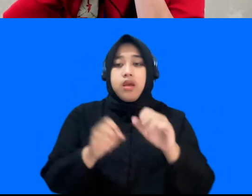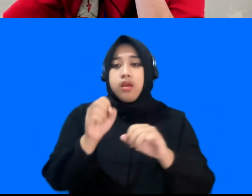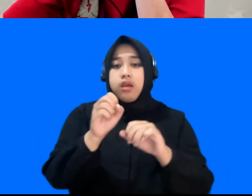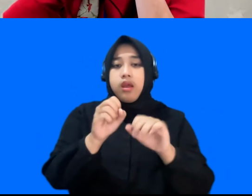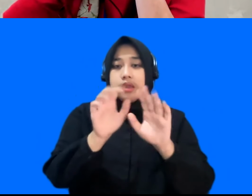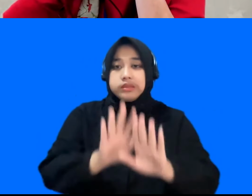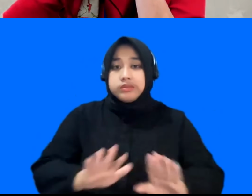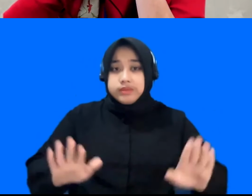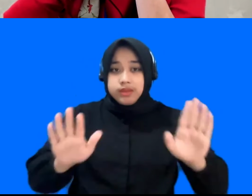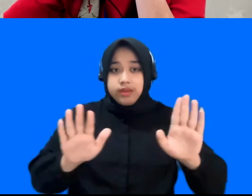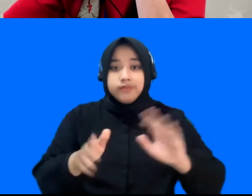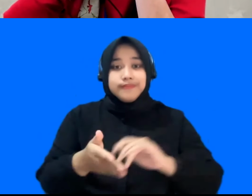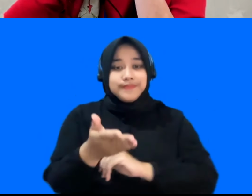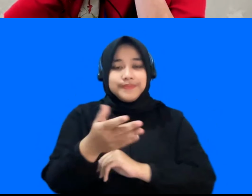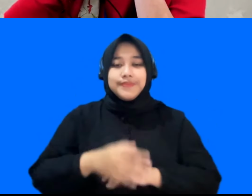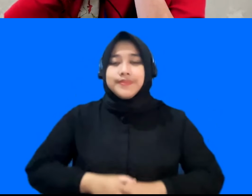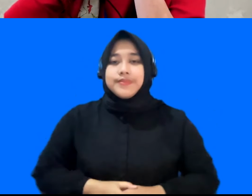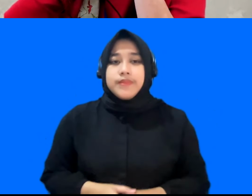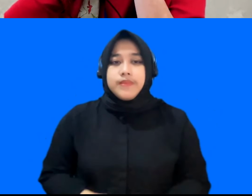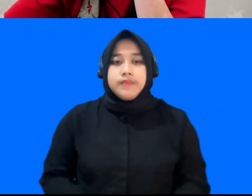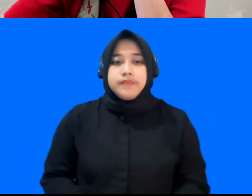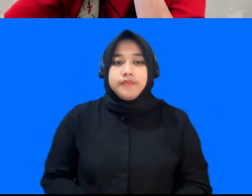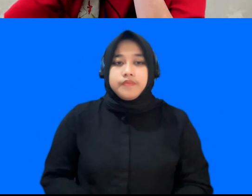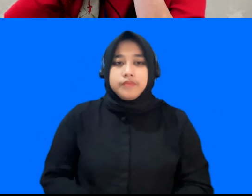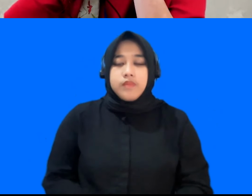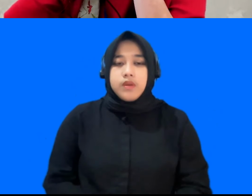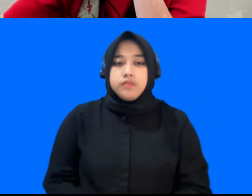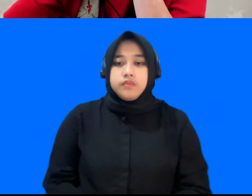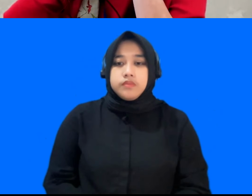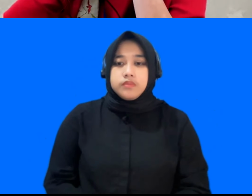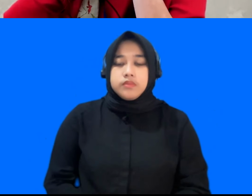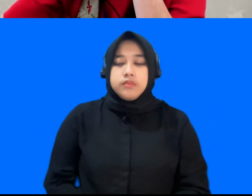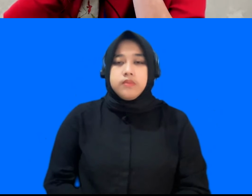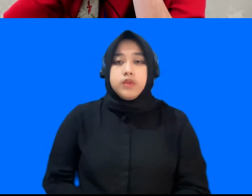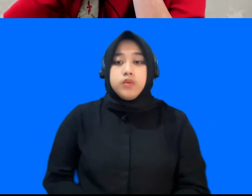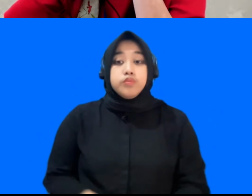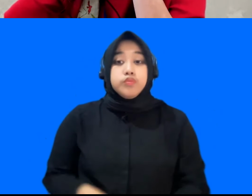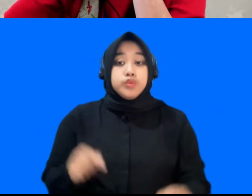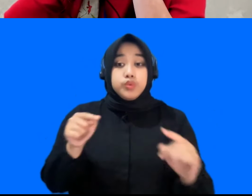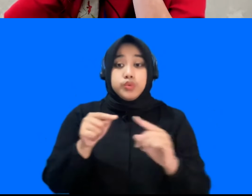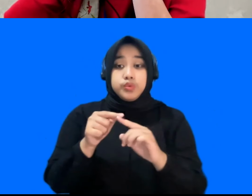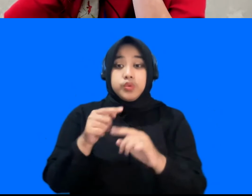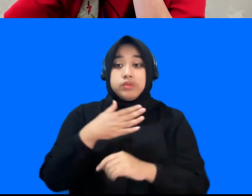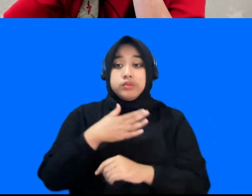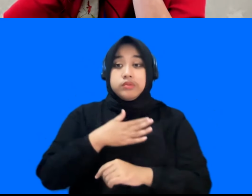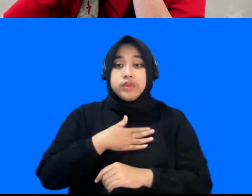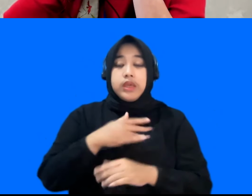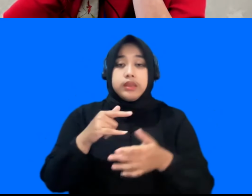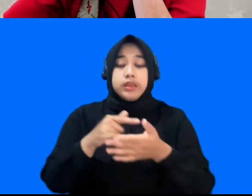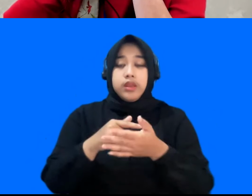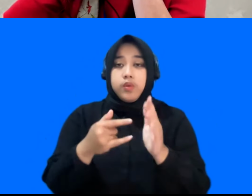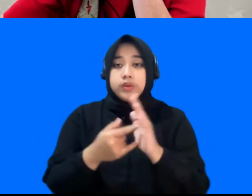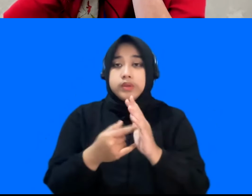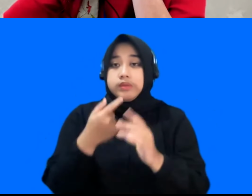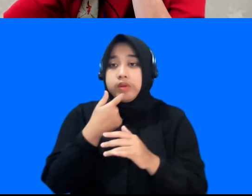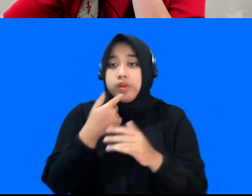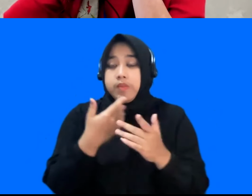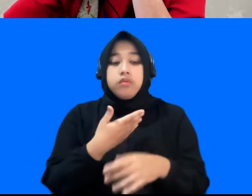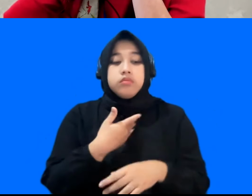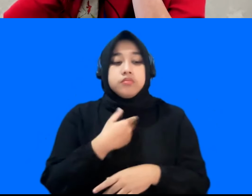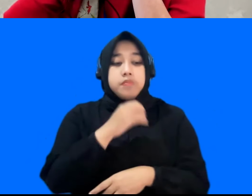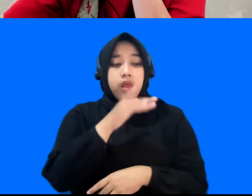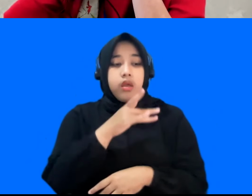Well, it is one of our goals in assistive technology. So we do recognize that a lot of these technologies are